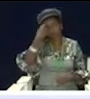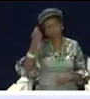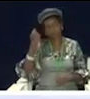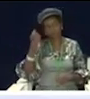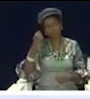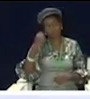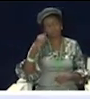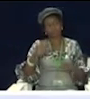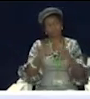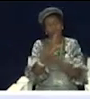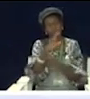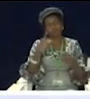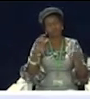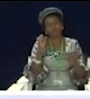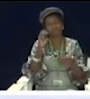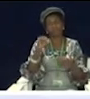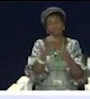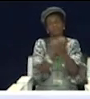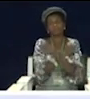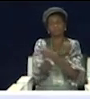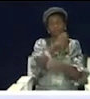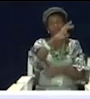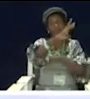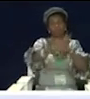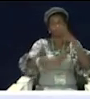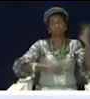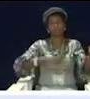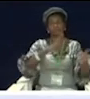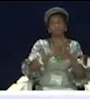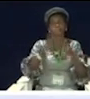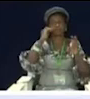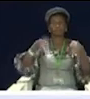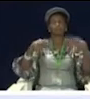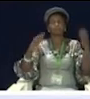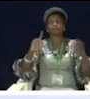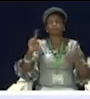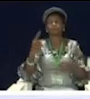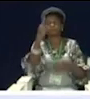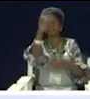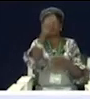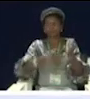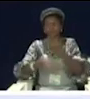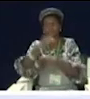Because God so loved the world, He gave His only begotten Son.